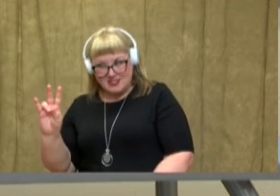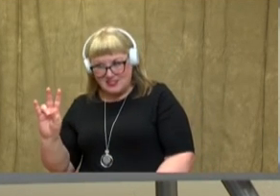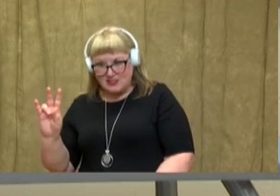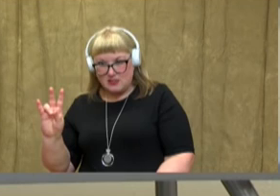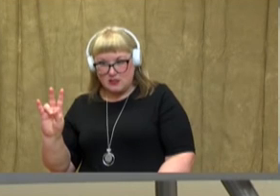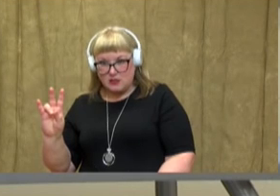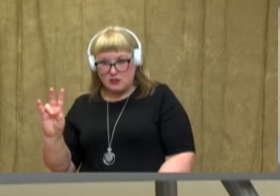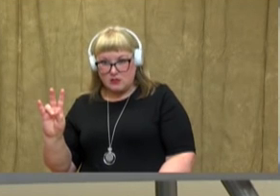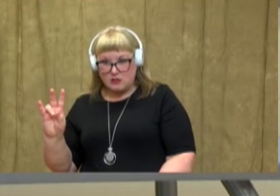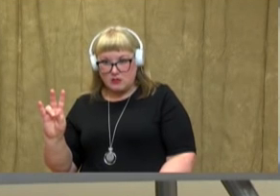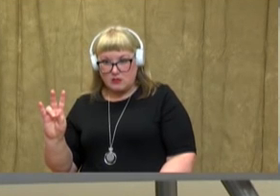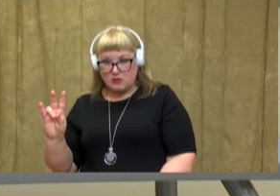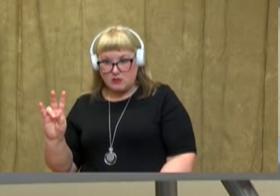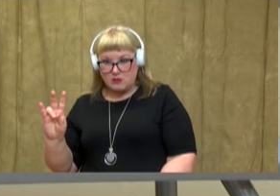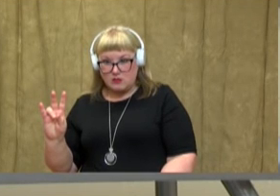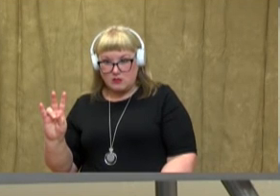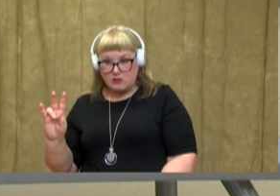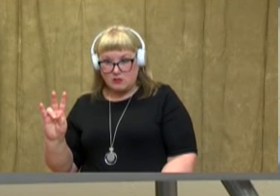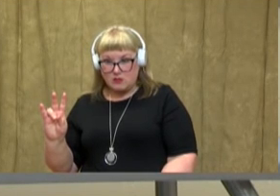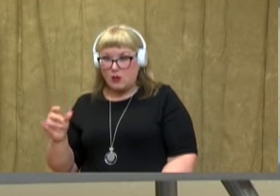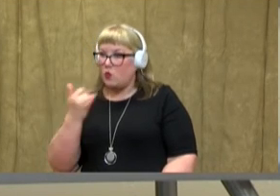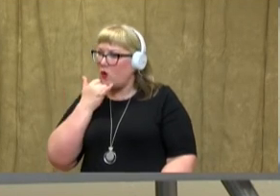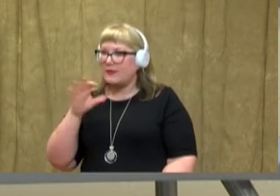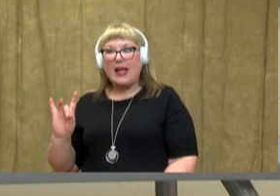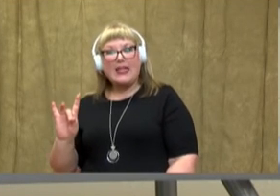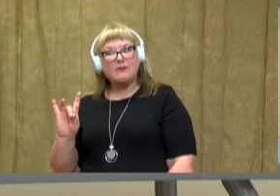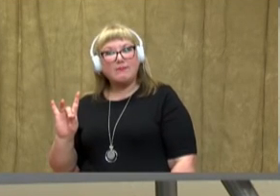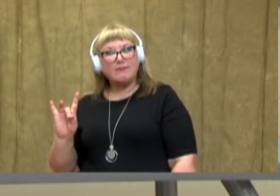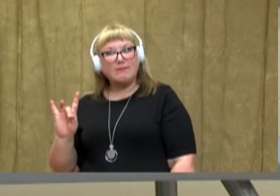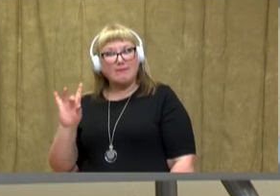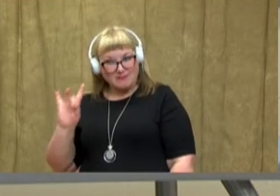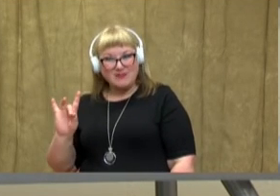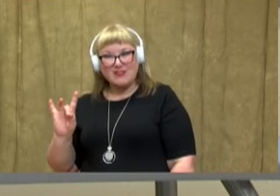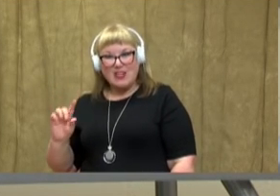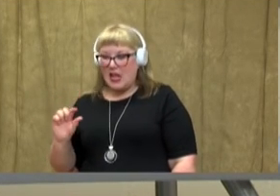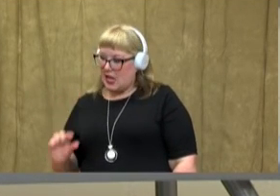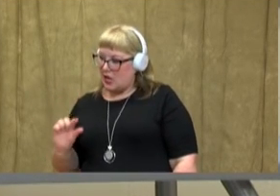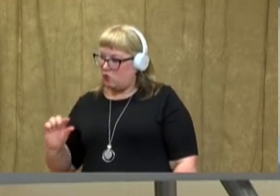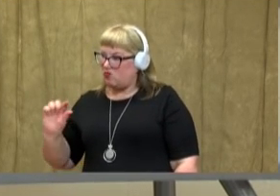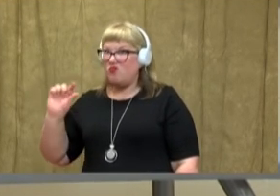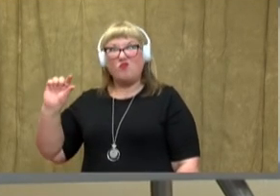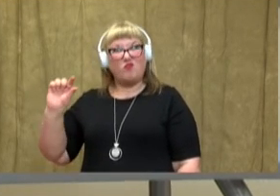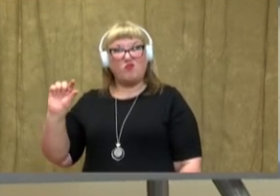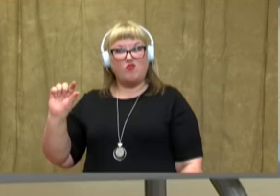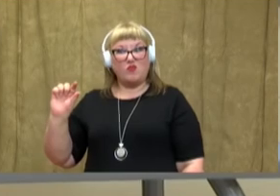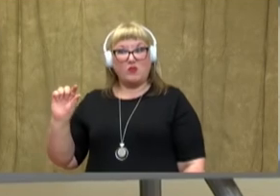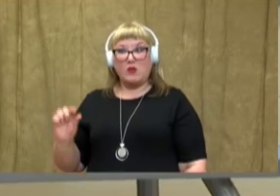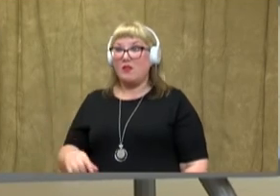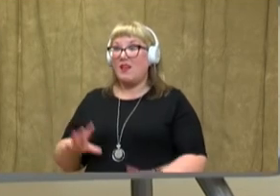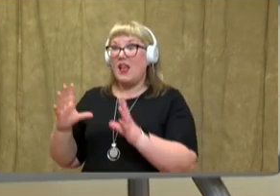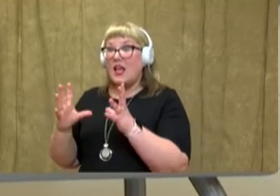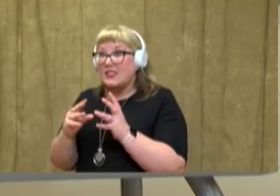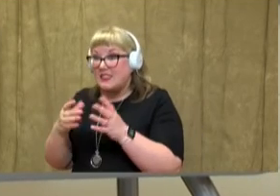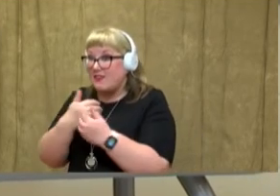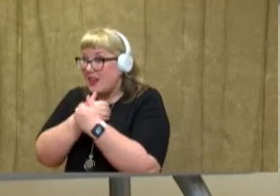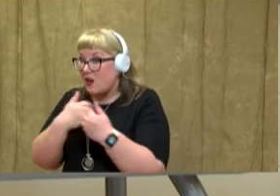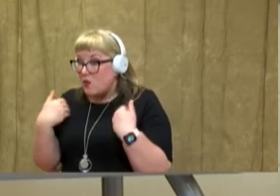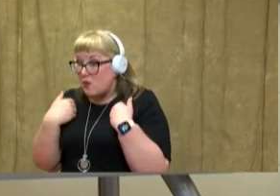1, 2, 3, 4, 5, 6, 7. Well, you know what? I think it's actually 8. 8 cubes tall. And the stuffed animal is